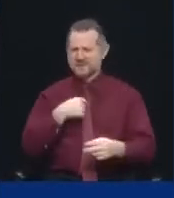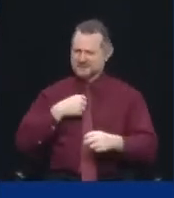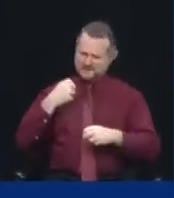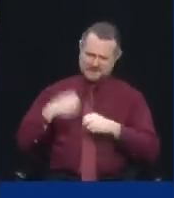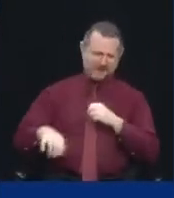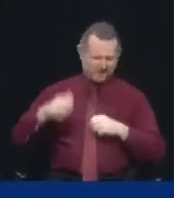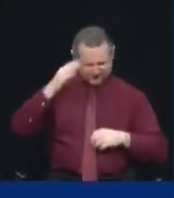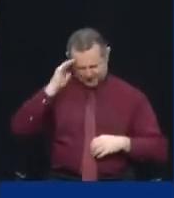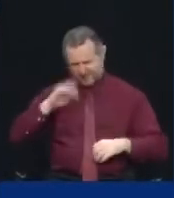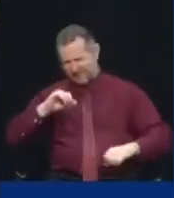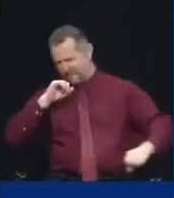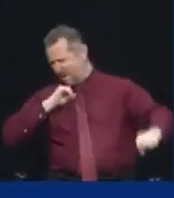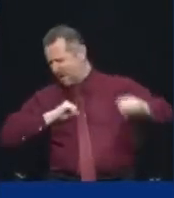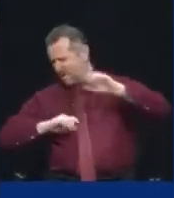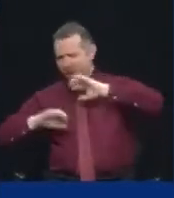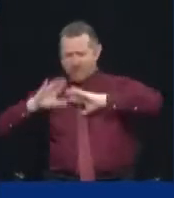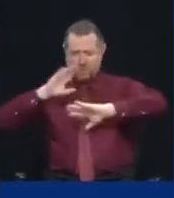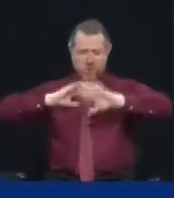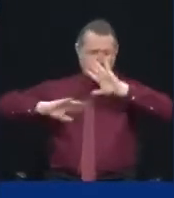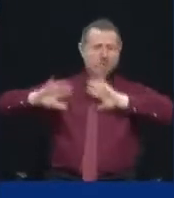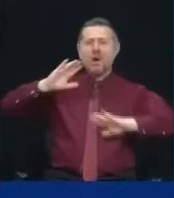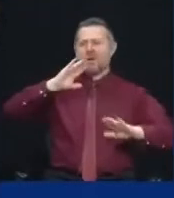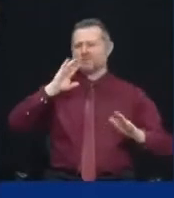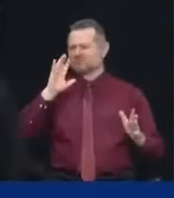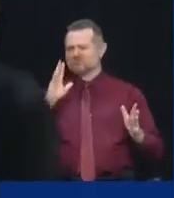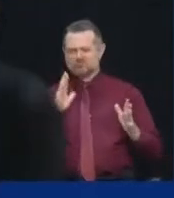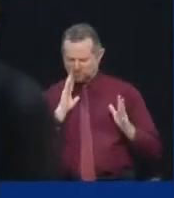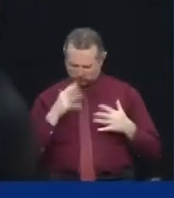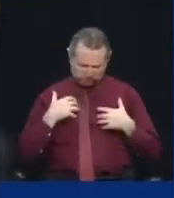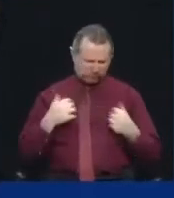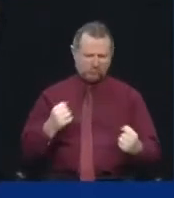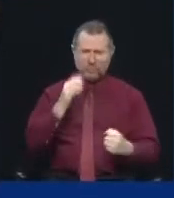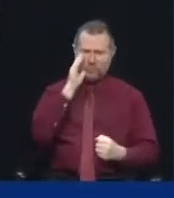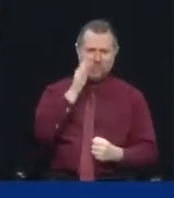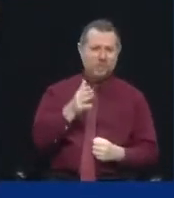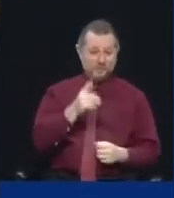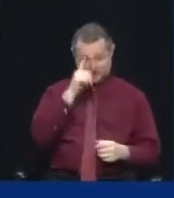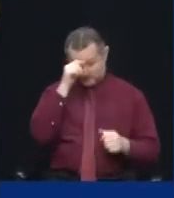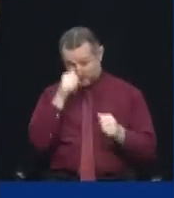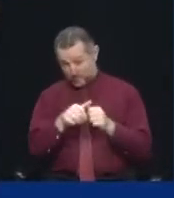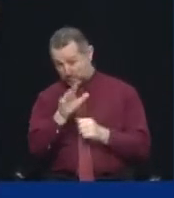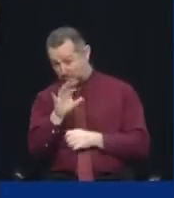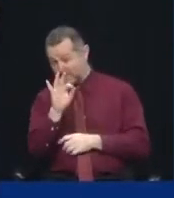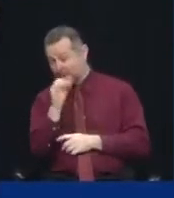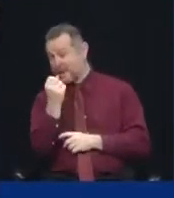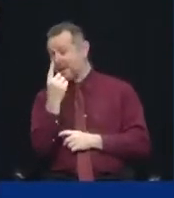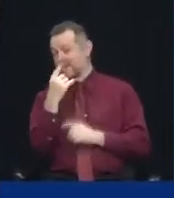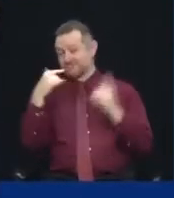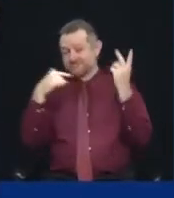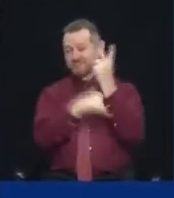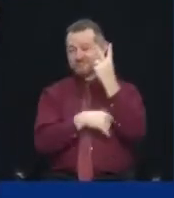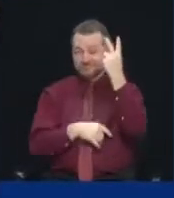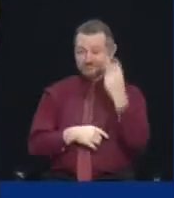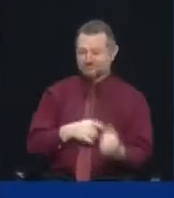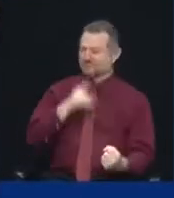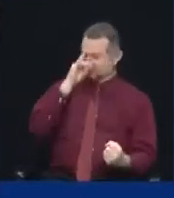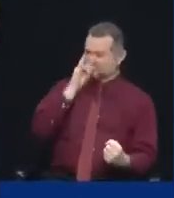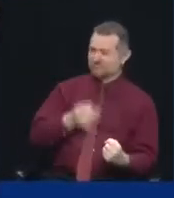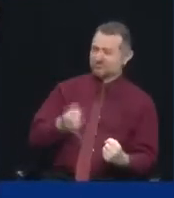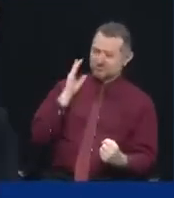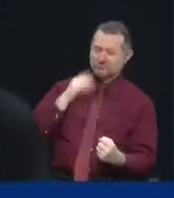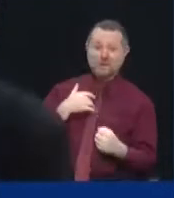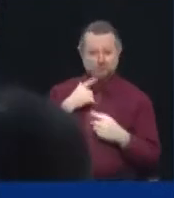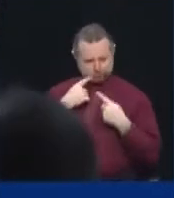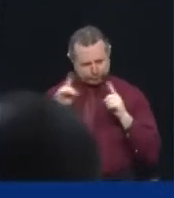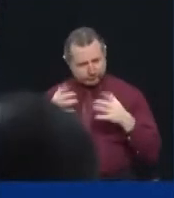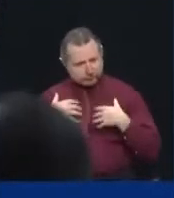get up stronger. We went through 9/11. We got knocked down, but we got up and we got up stronger. We